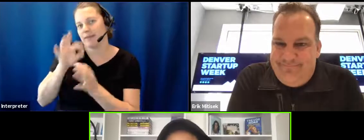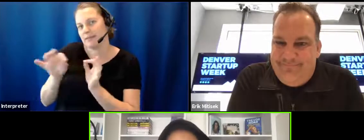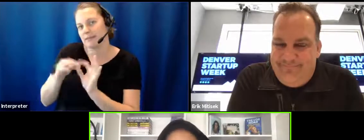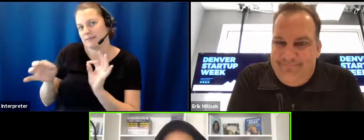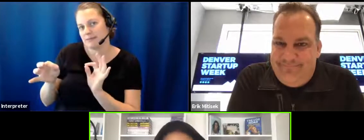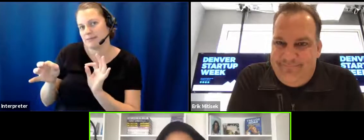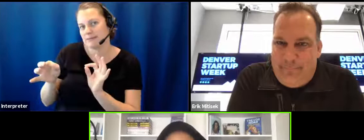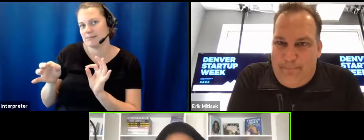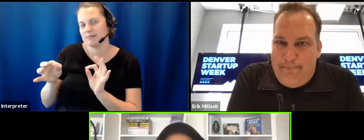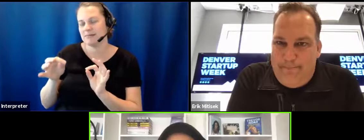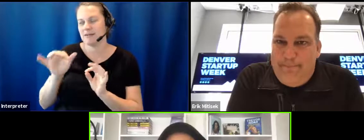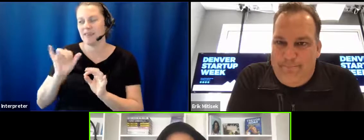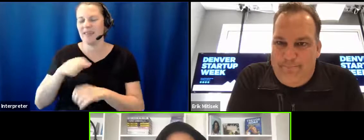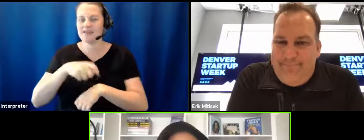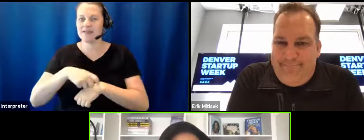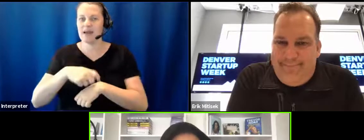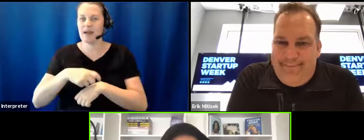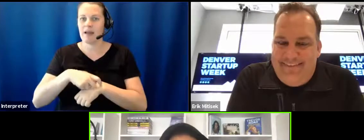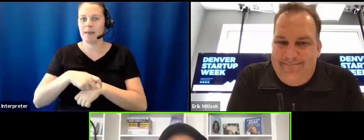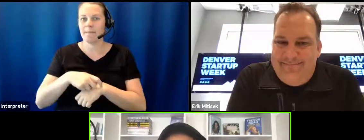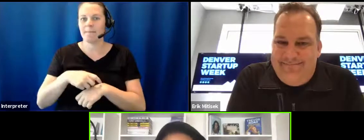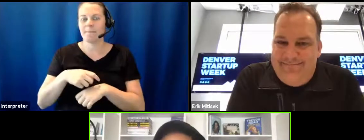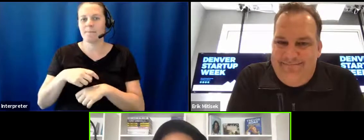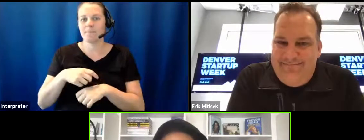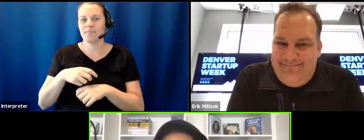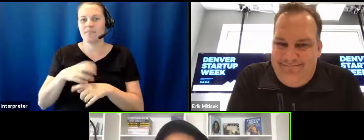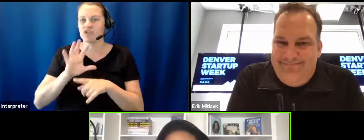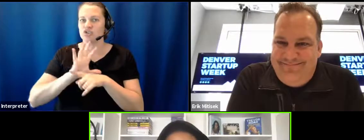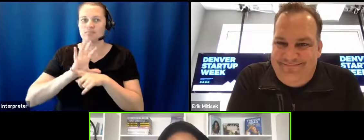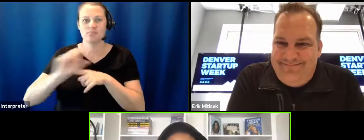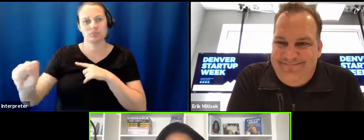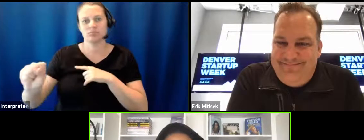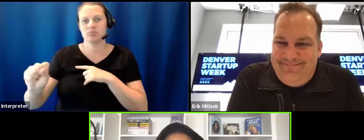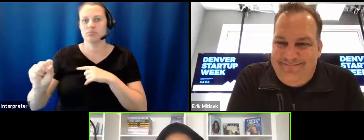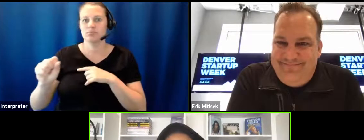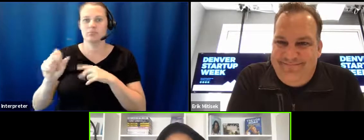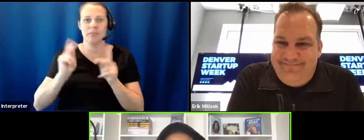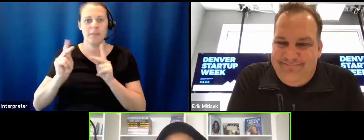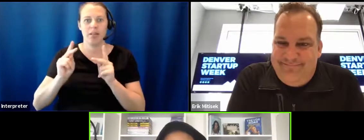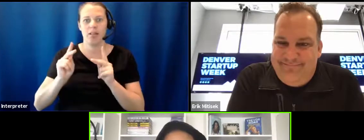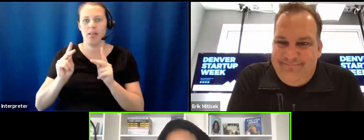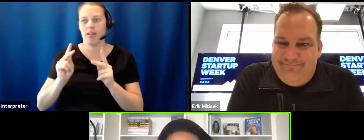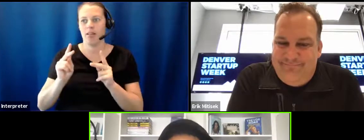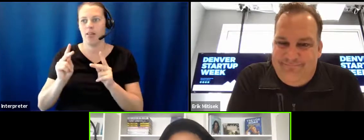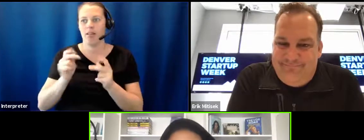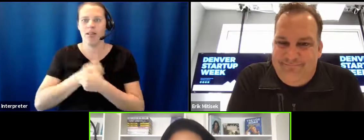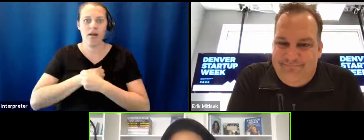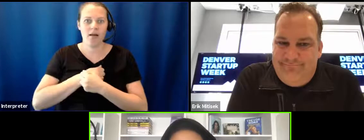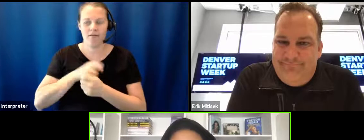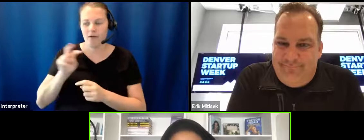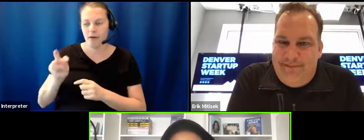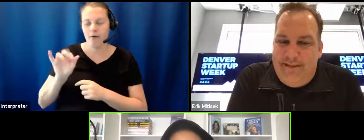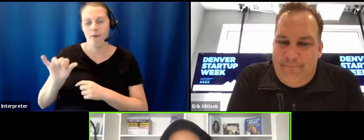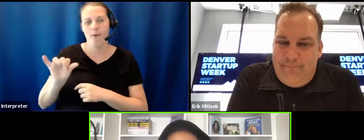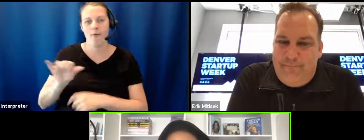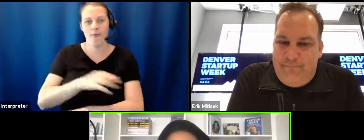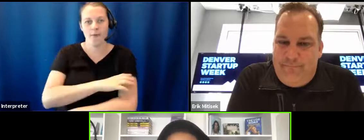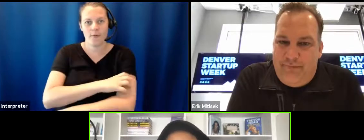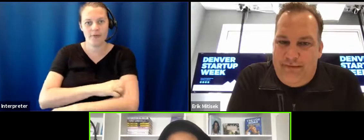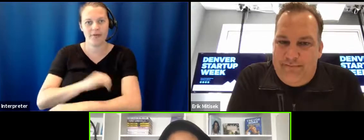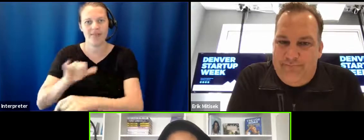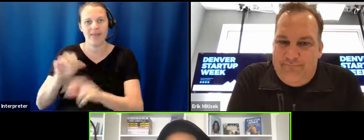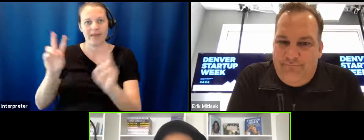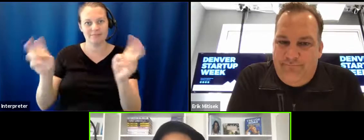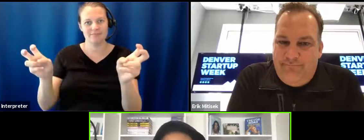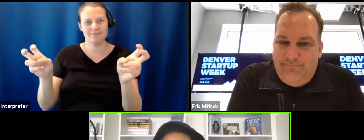of it was around other press, it just took off. And so again, you know, that inbound for the